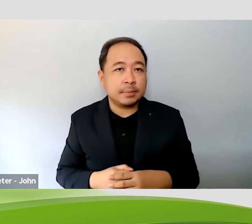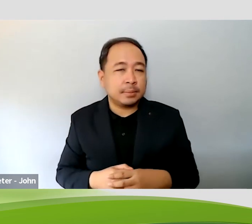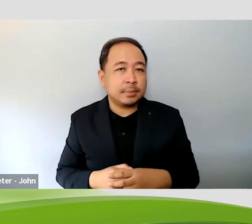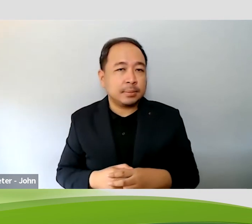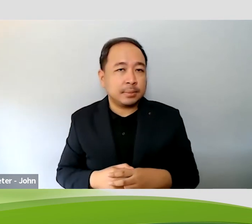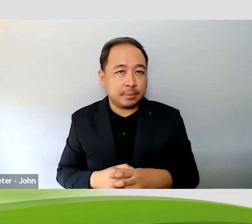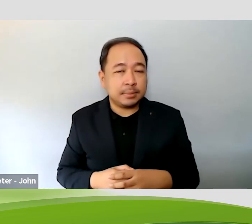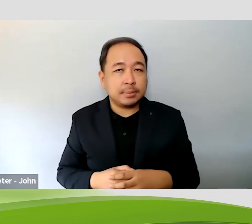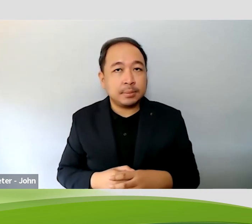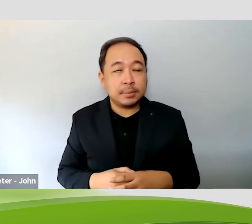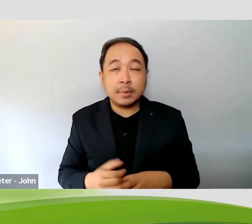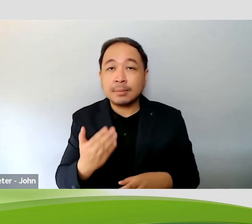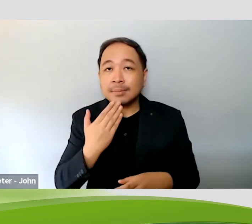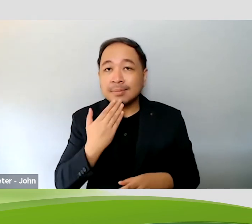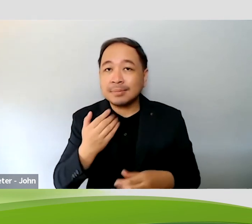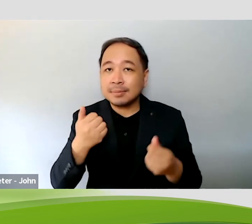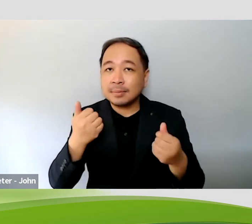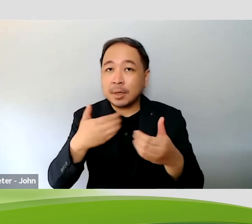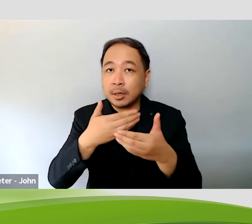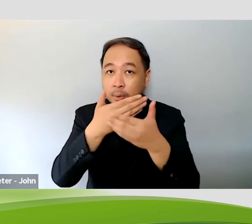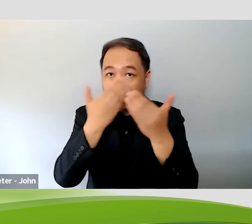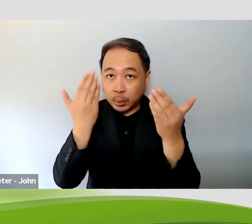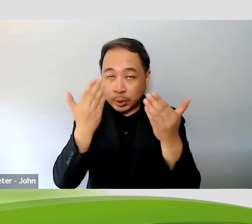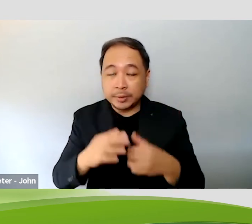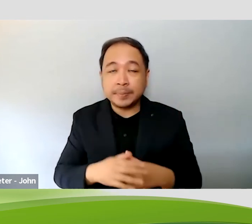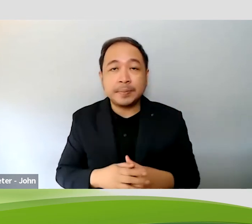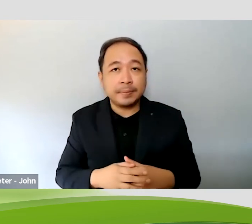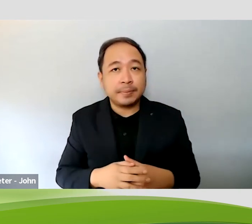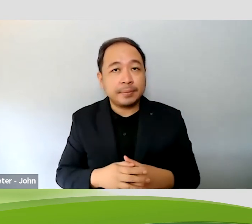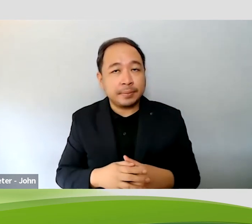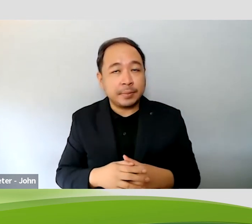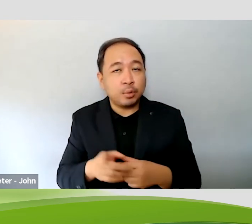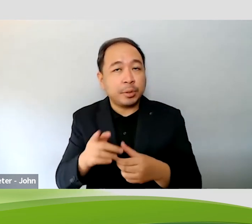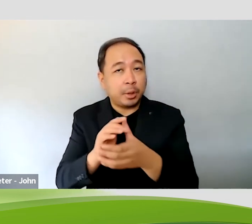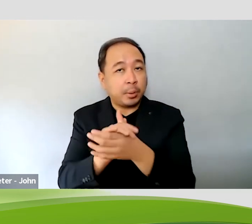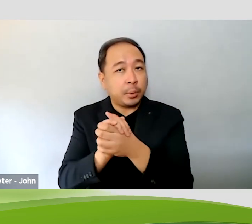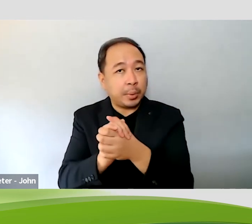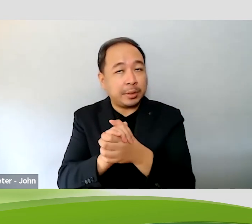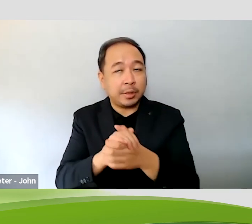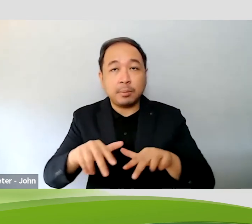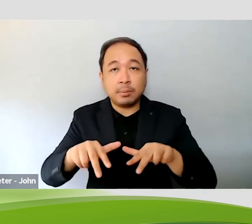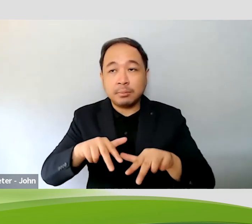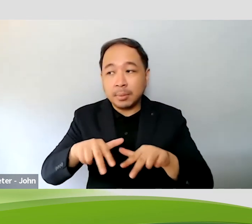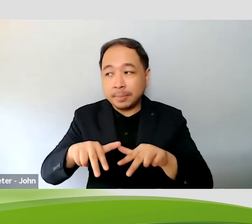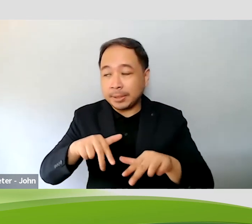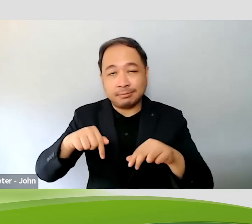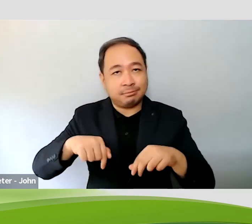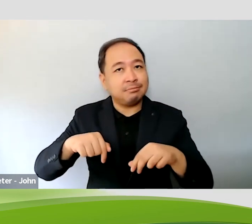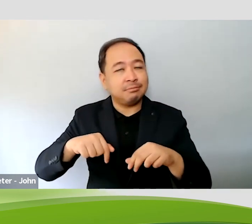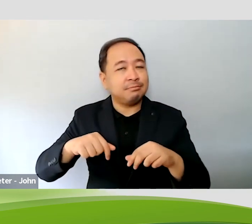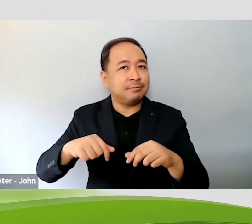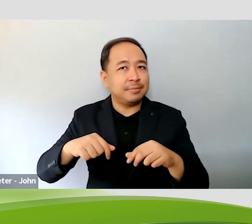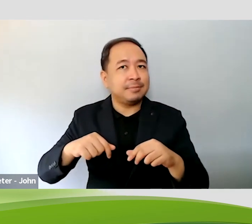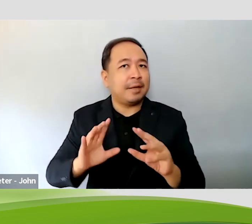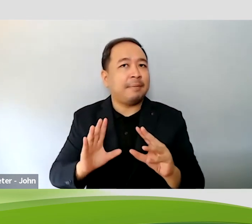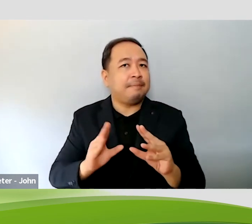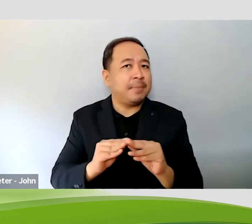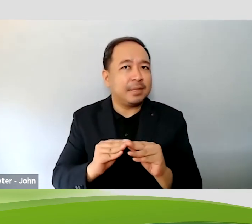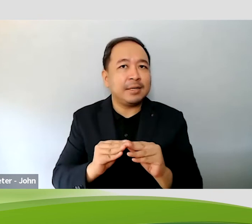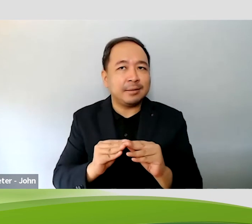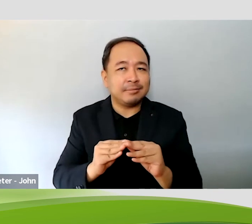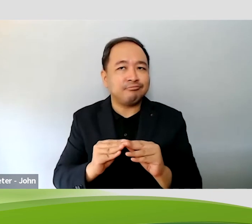Thank you very much, and good morning, colleagues. And first of all, congratulations to the organizers of this event for a very interesting couple of